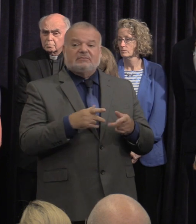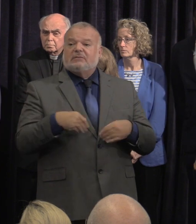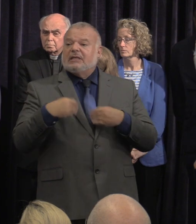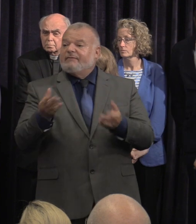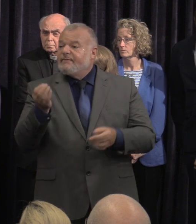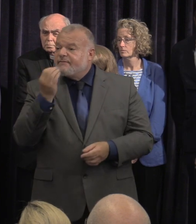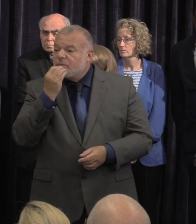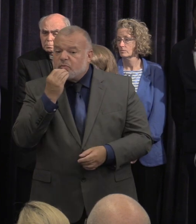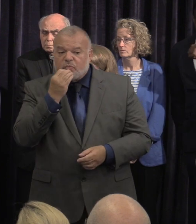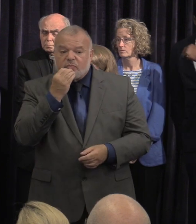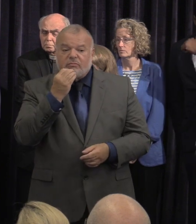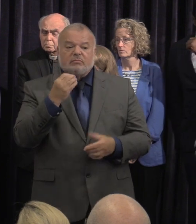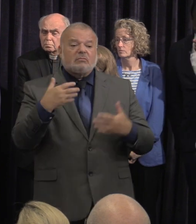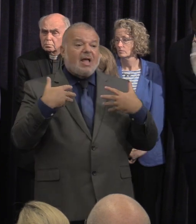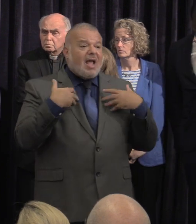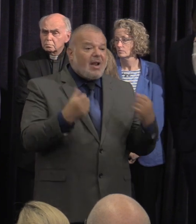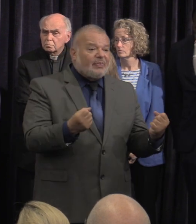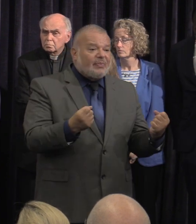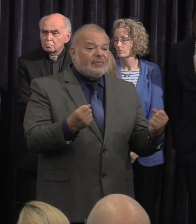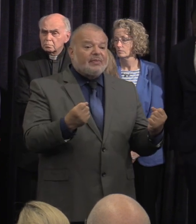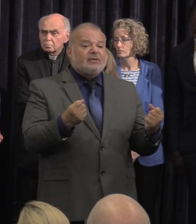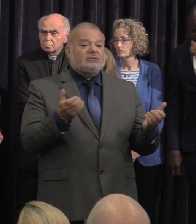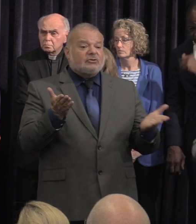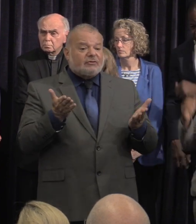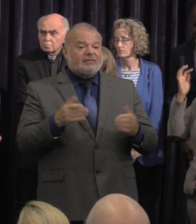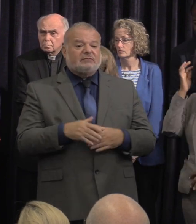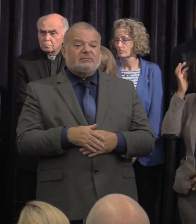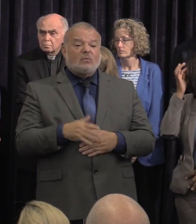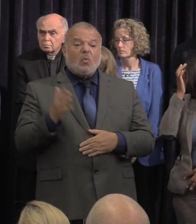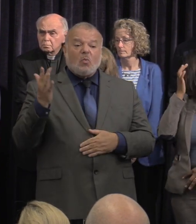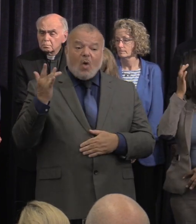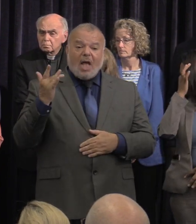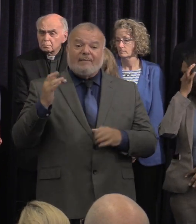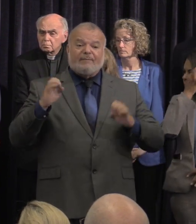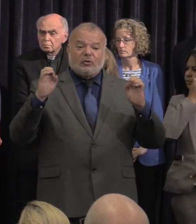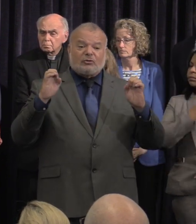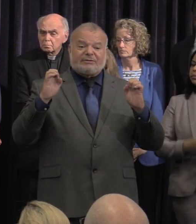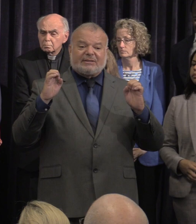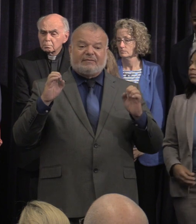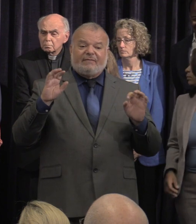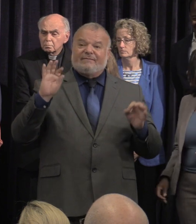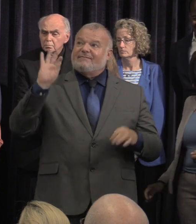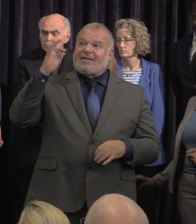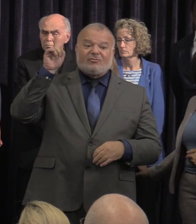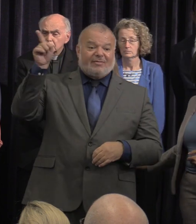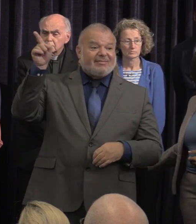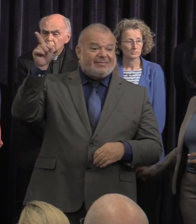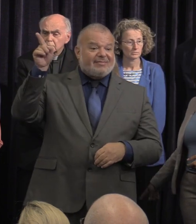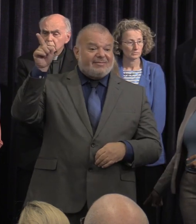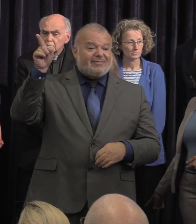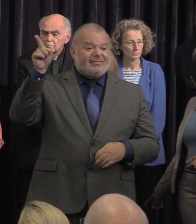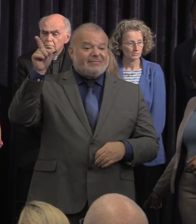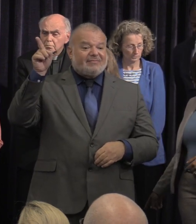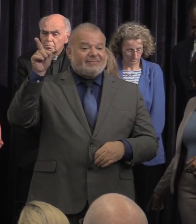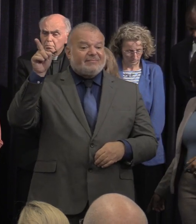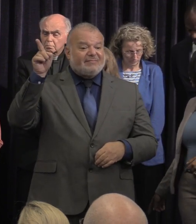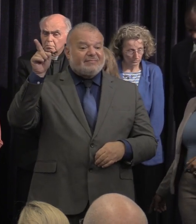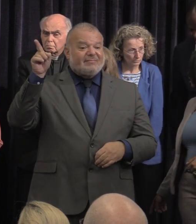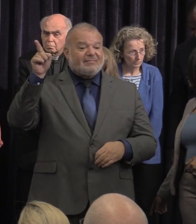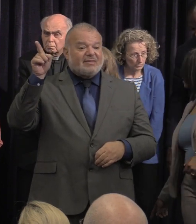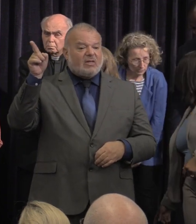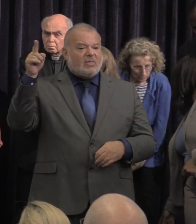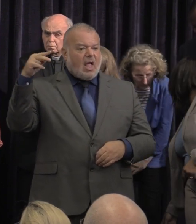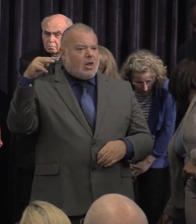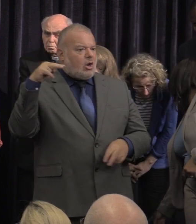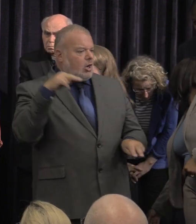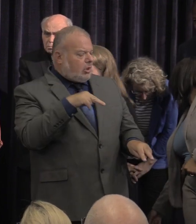though, that this be issued so that the federal government, our federal partners, the federal administration act in the way we need